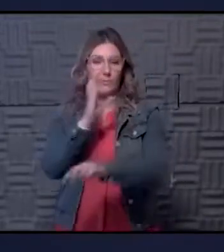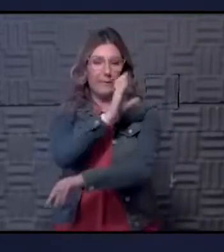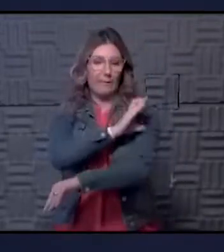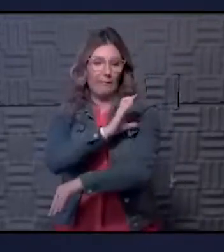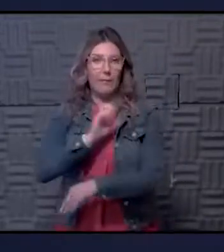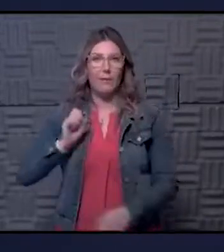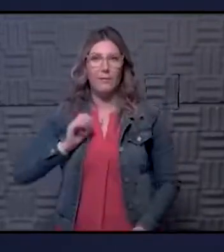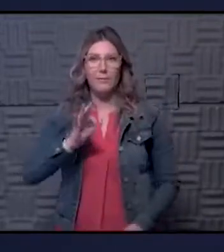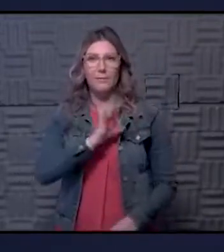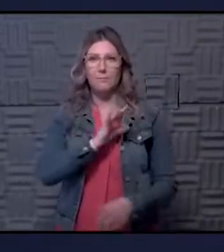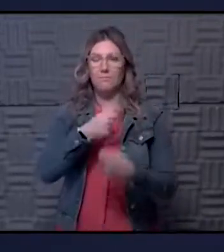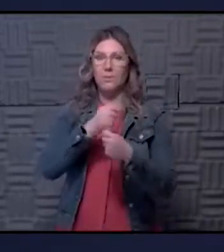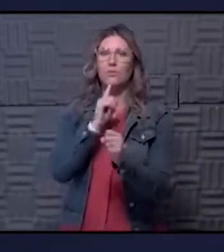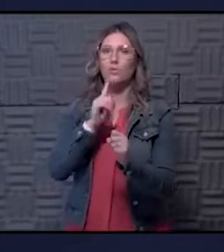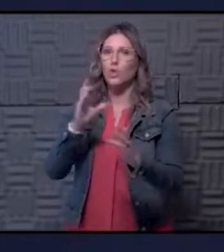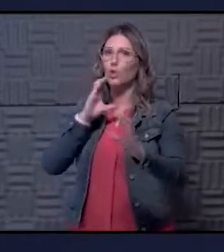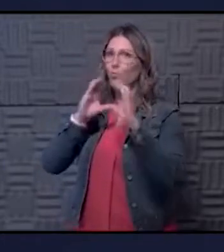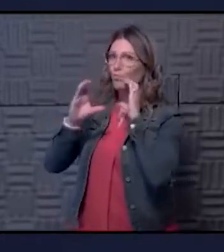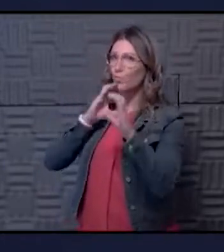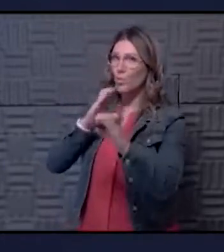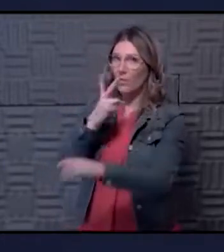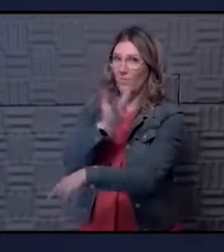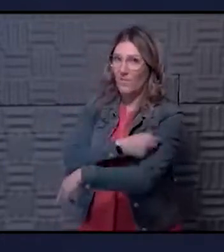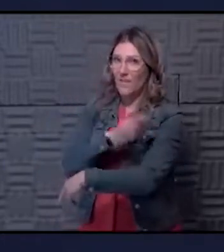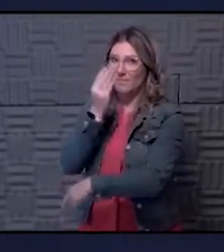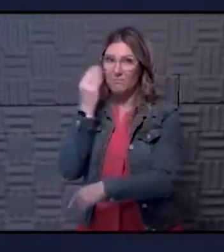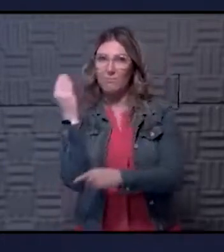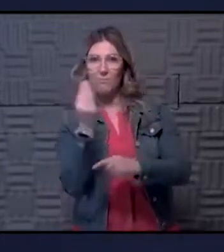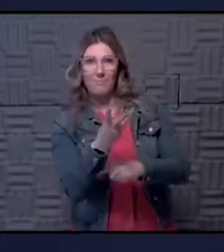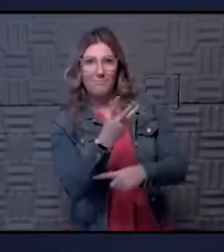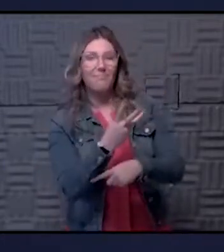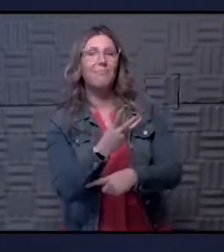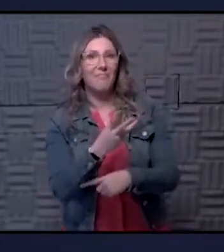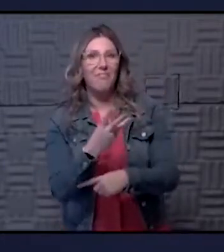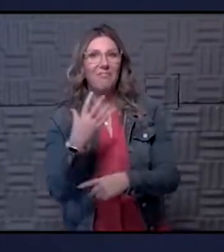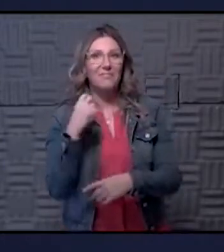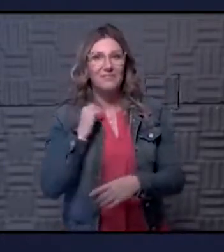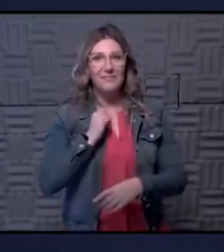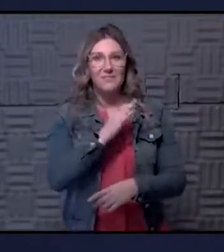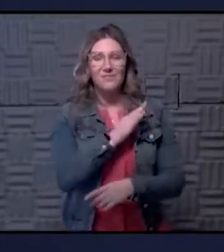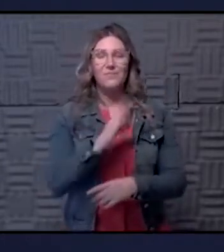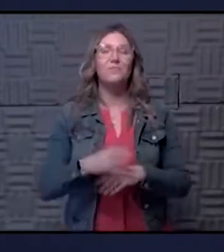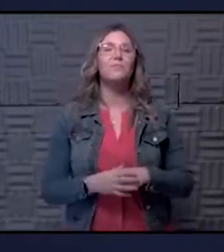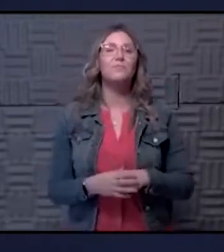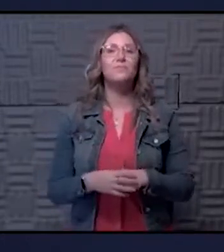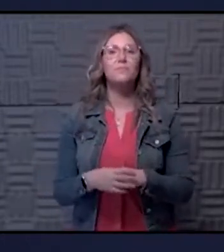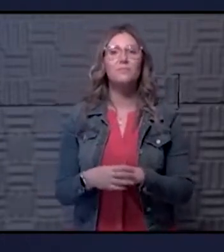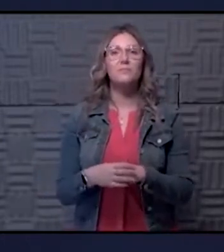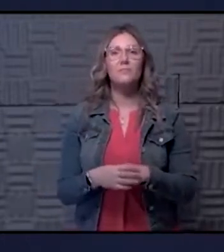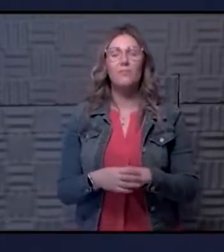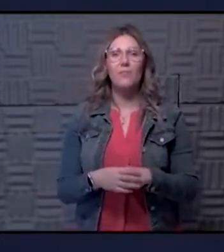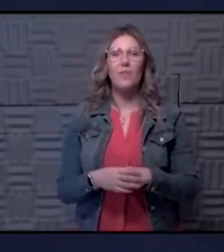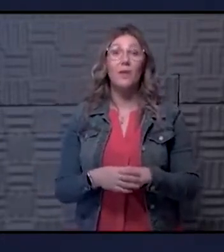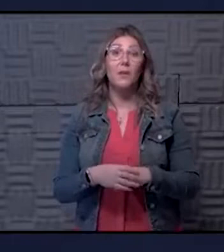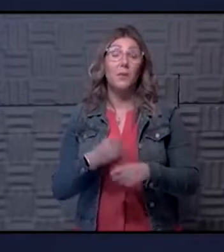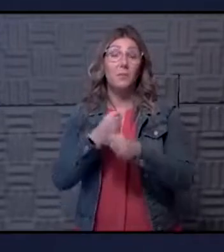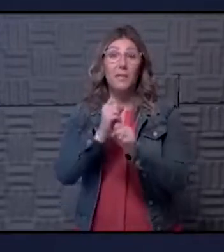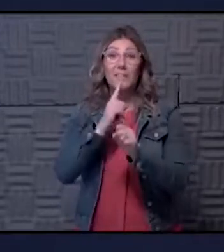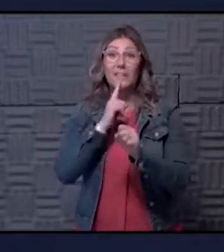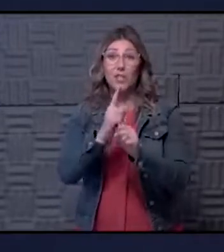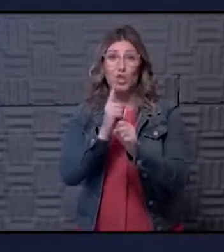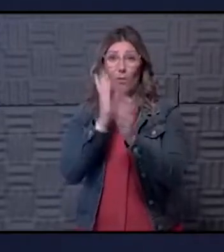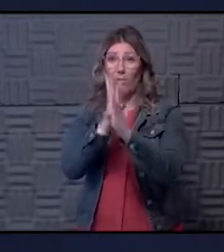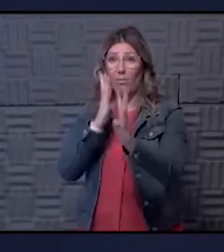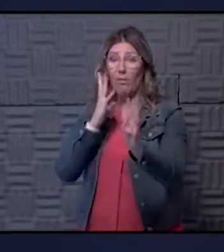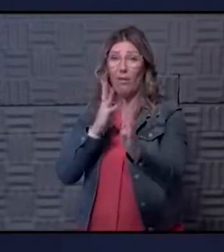that that is communicated to the vaccinators. Try to make the line very efficient so that